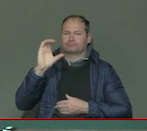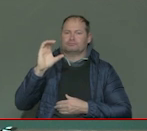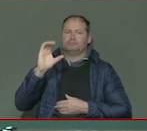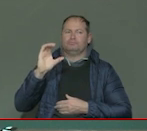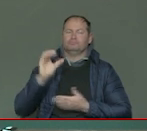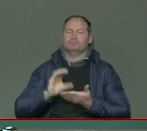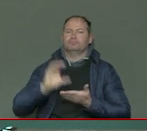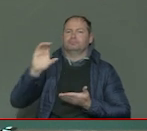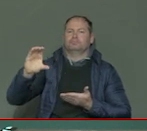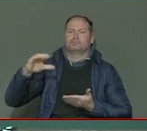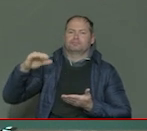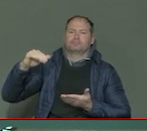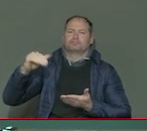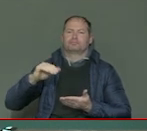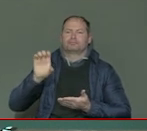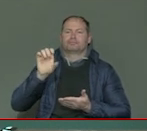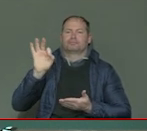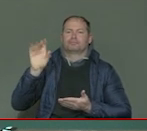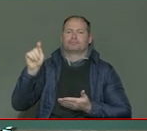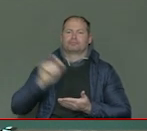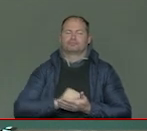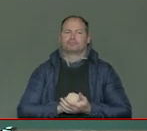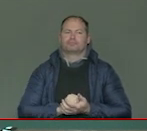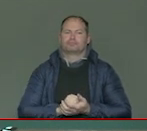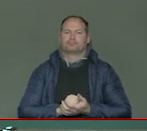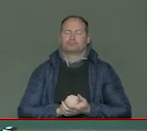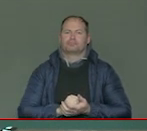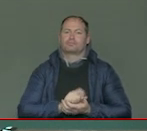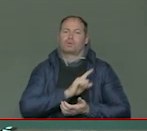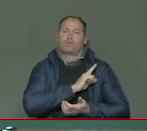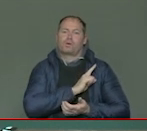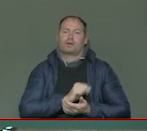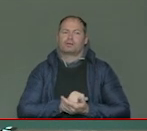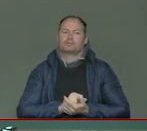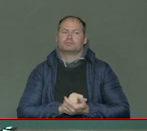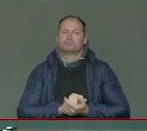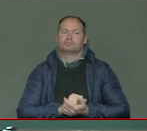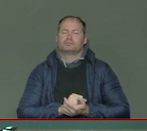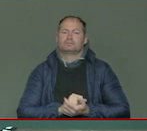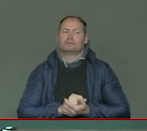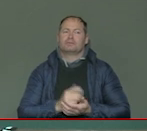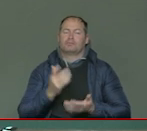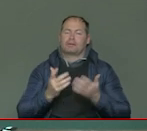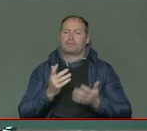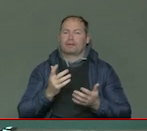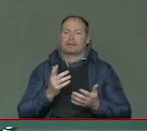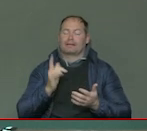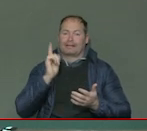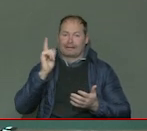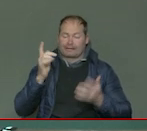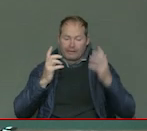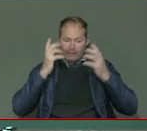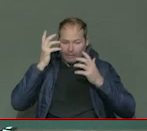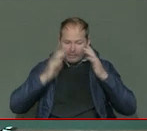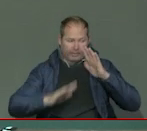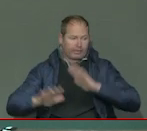debit, outstanding, EFTs. Because you can't believe how easily you can get confused in exam.